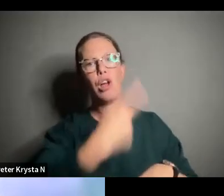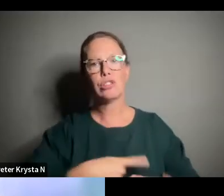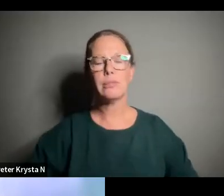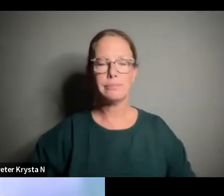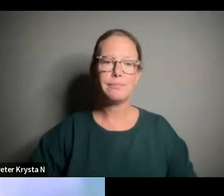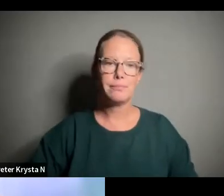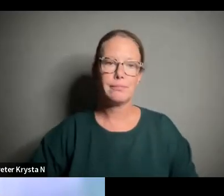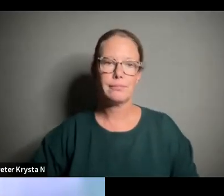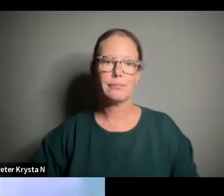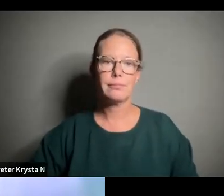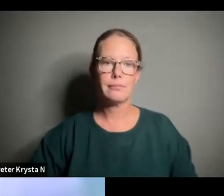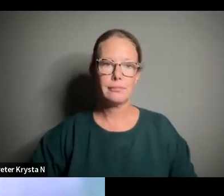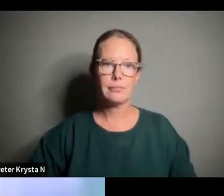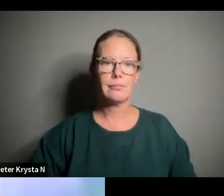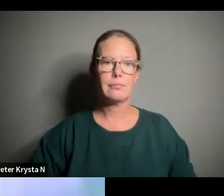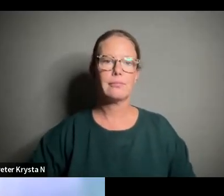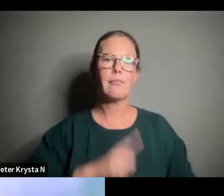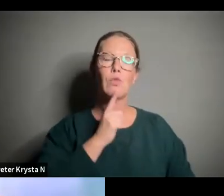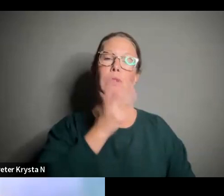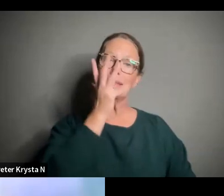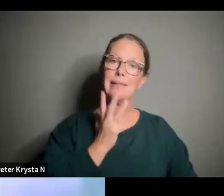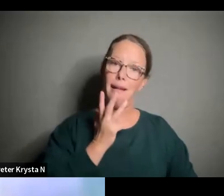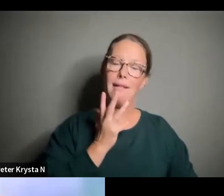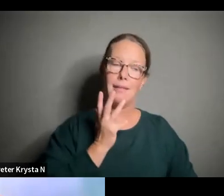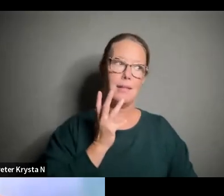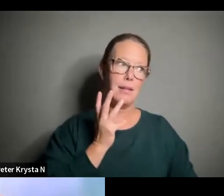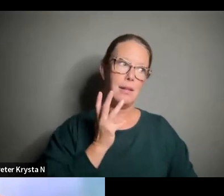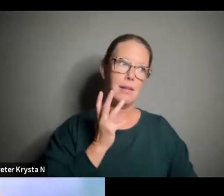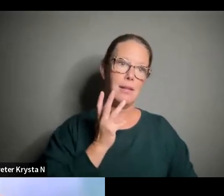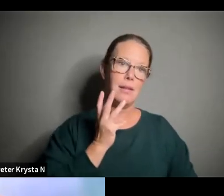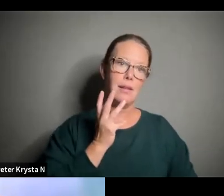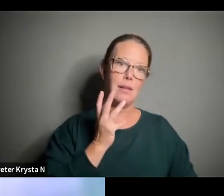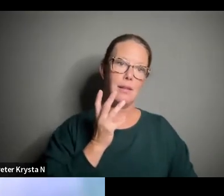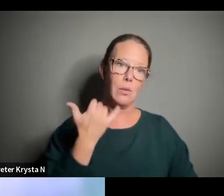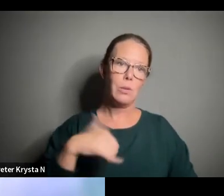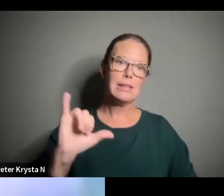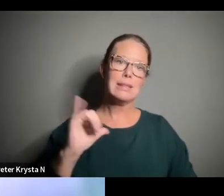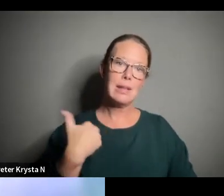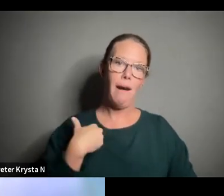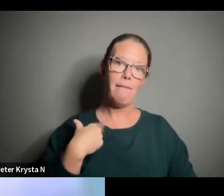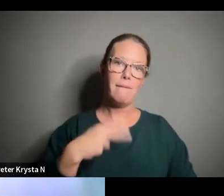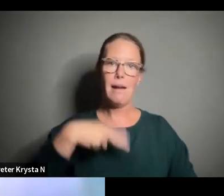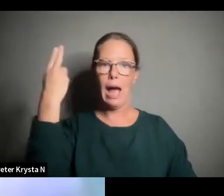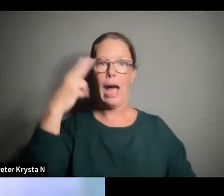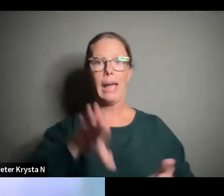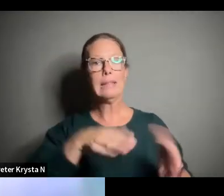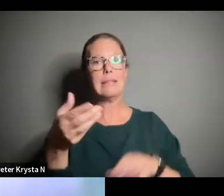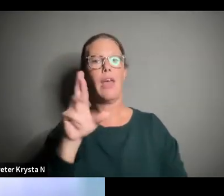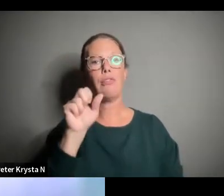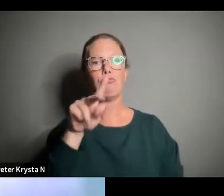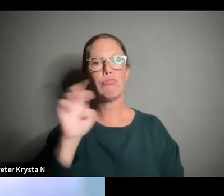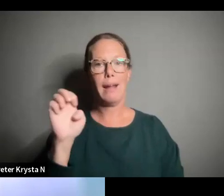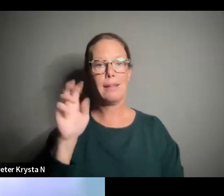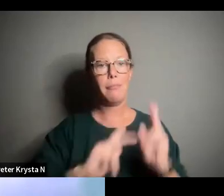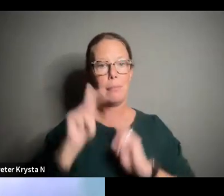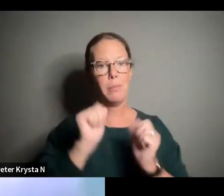I think it's relatively sad that we still have a fairly high death rate of people on